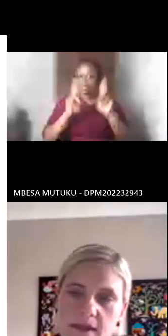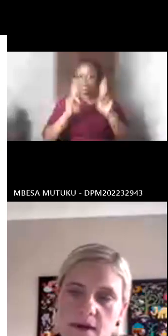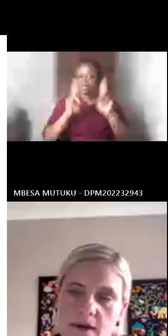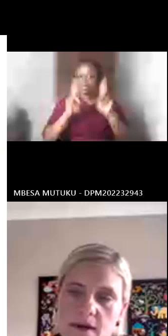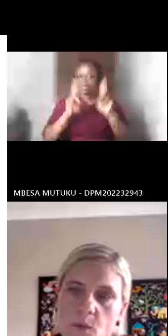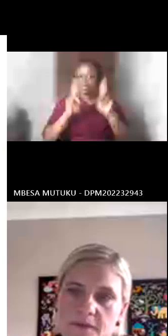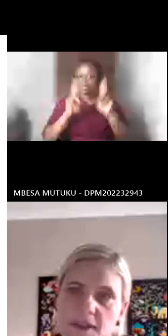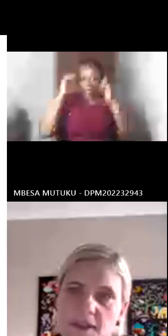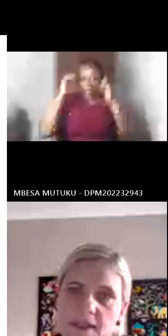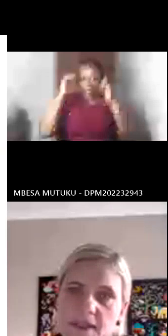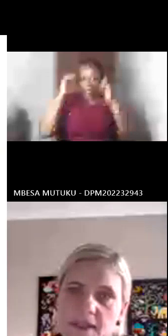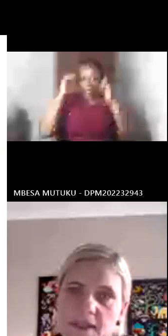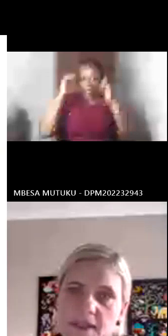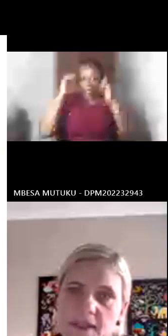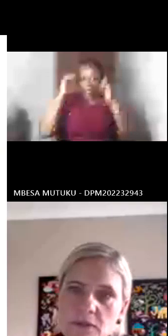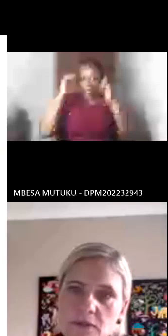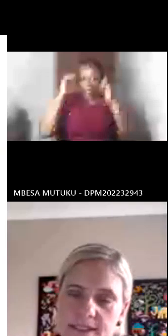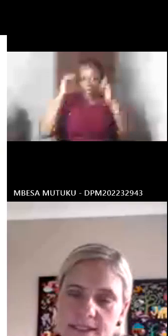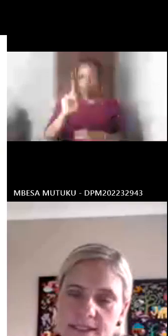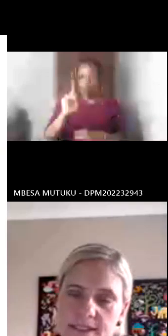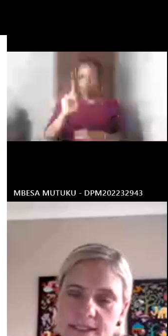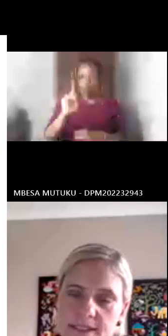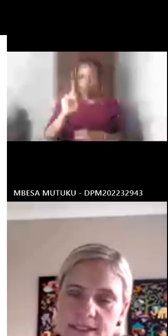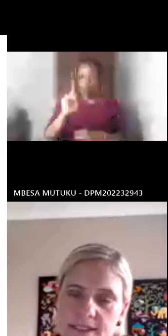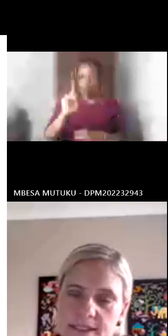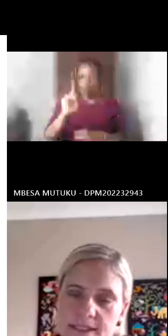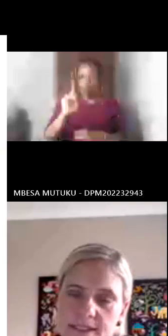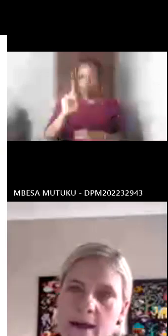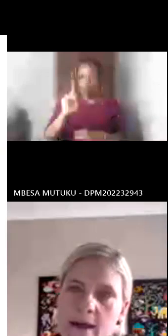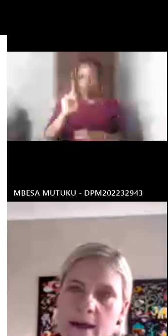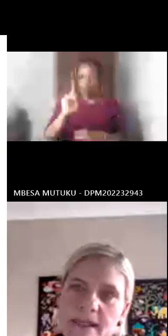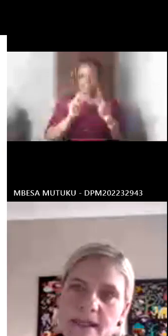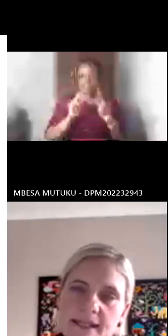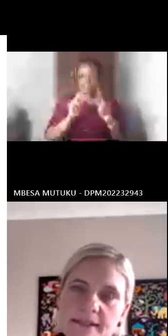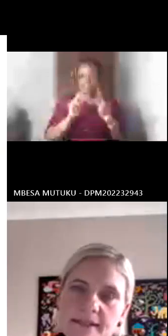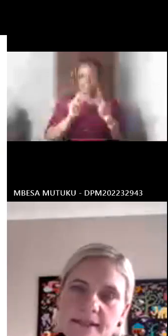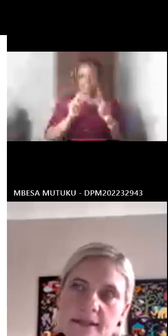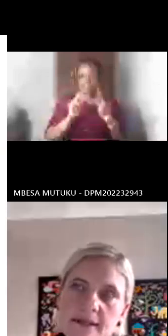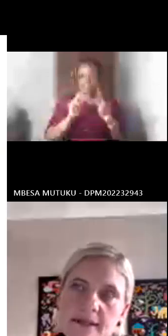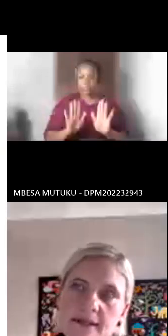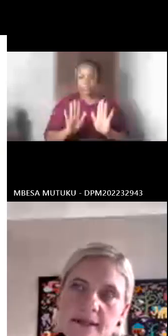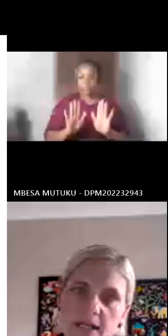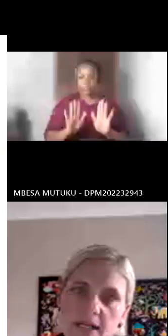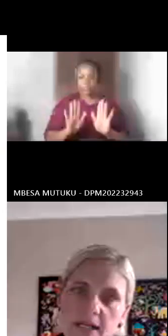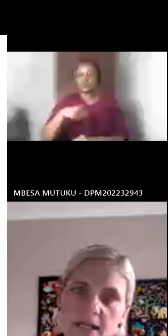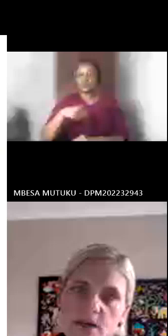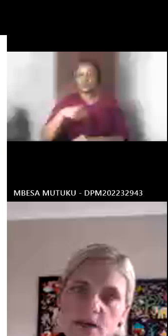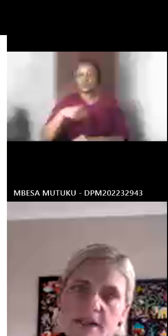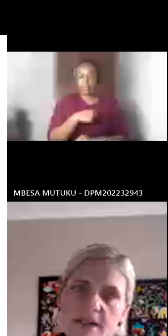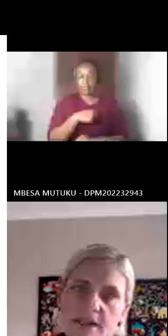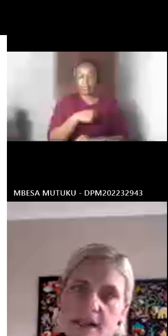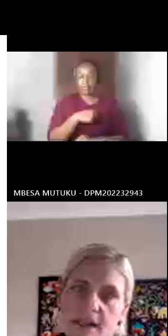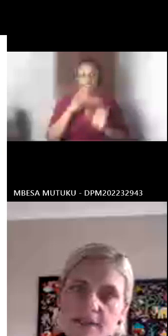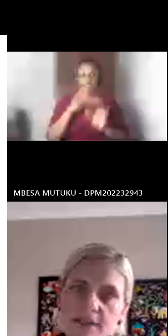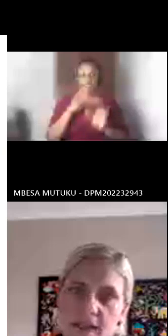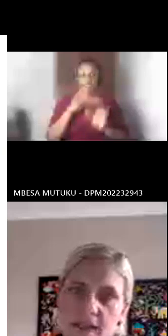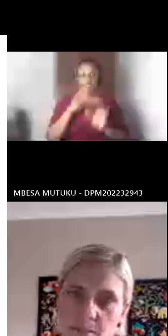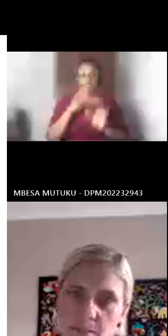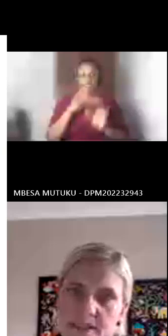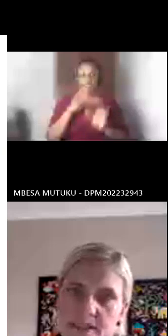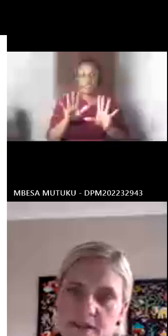I think one of the things that's critical for us is that the Australia Awards is